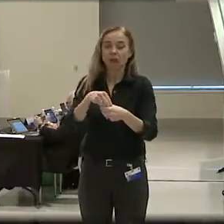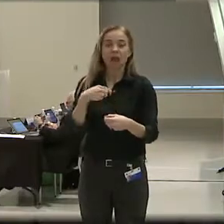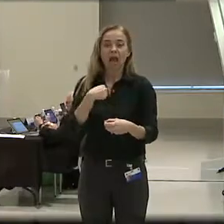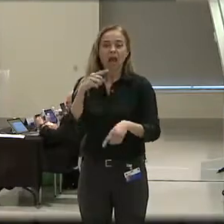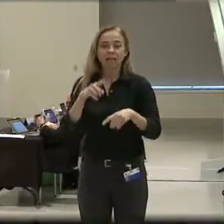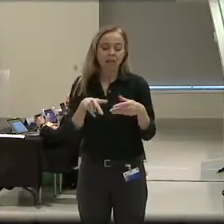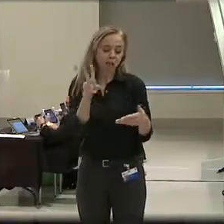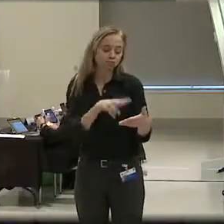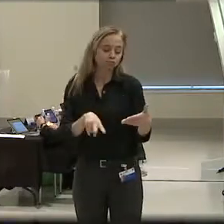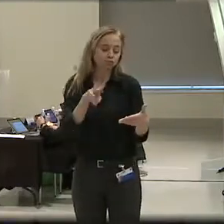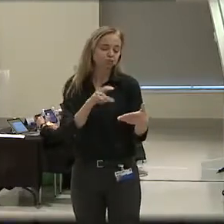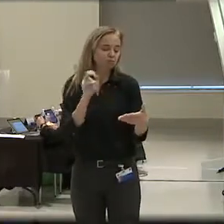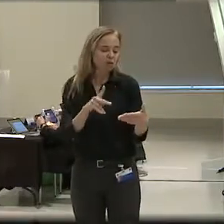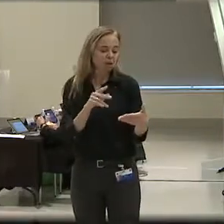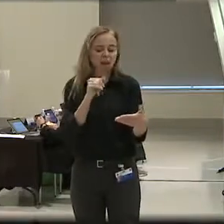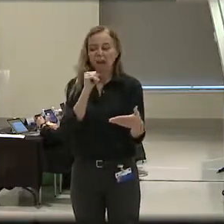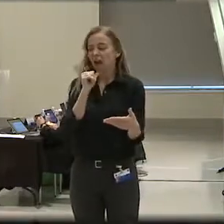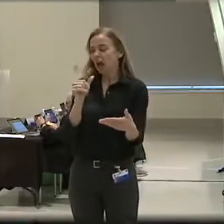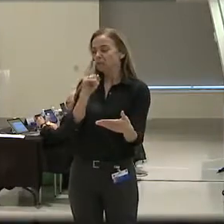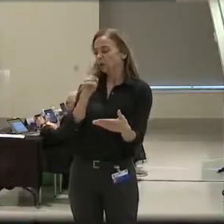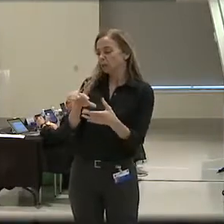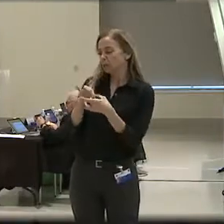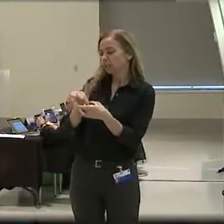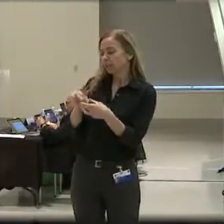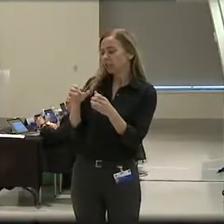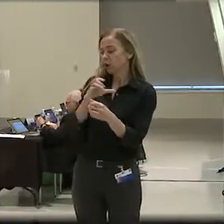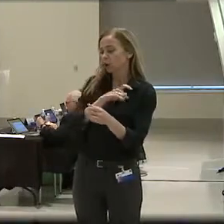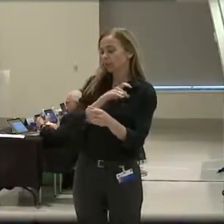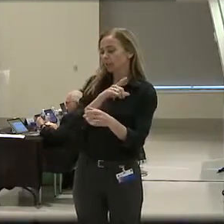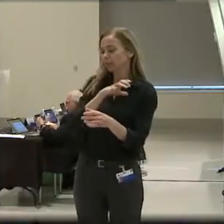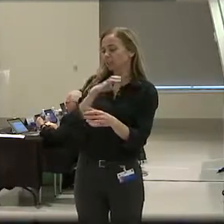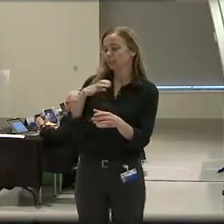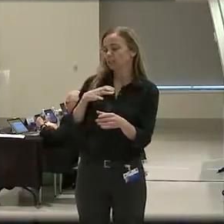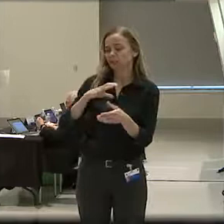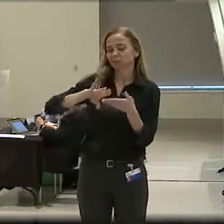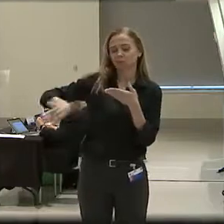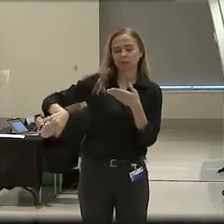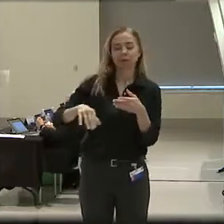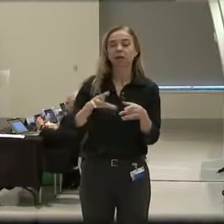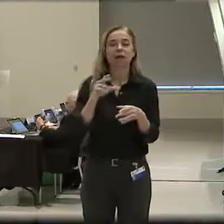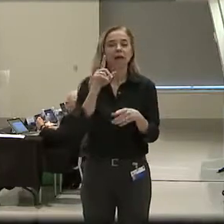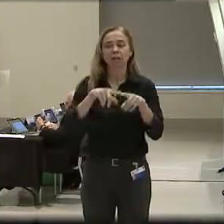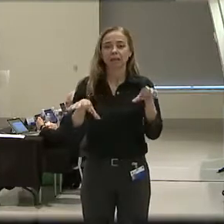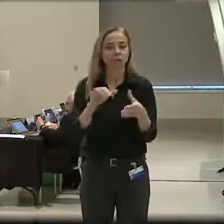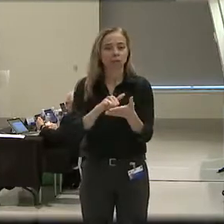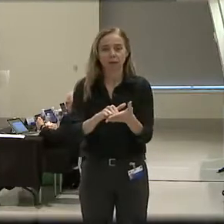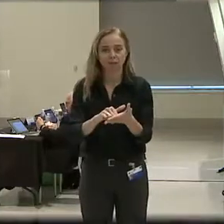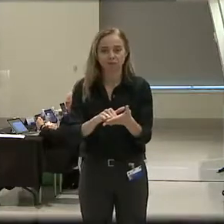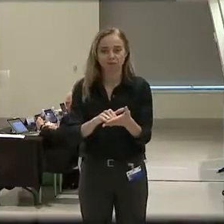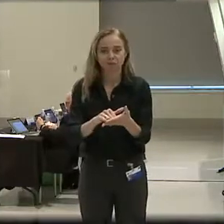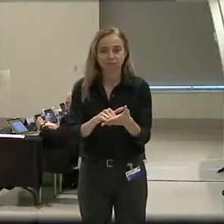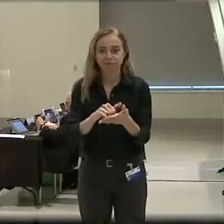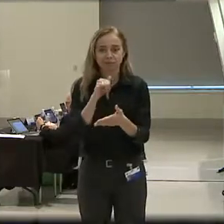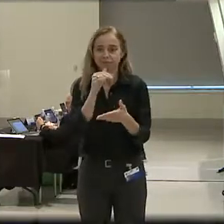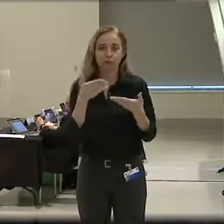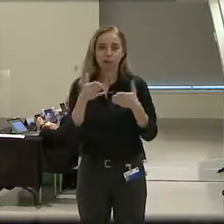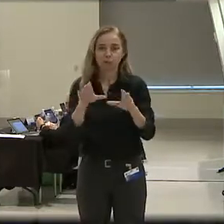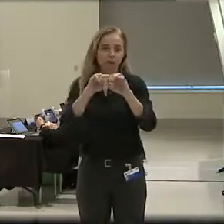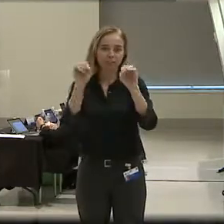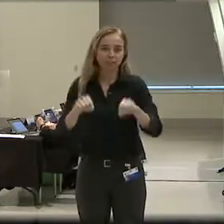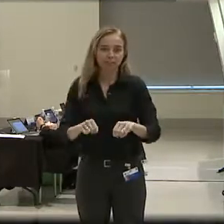hey, you know, I'm not getting along too good with the police commission, so I'm just going to defund them. I can't do that. Mm-hmm. You know, that's not the way the system